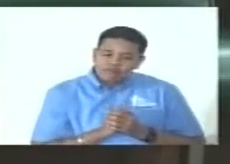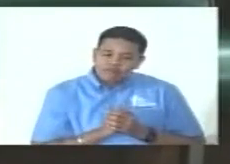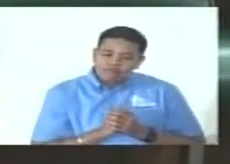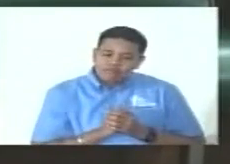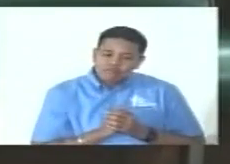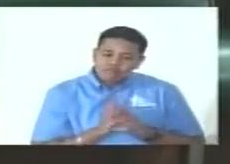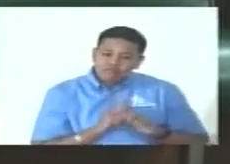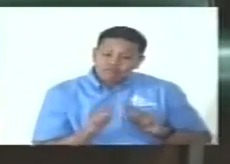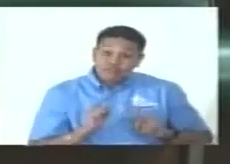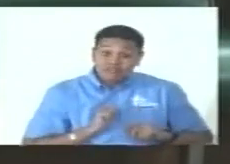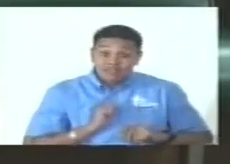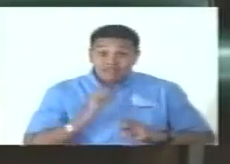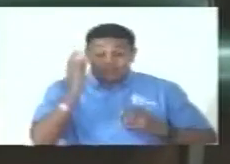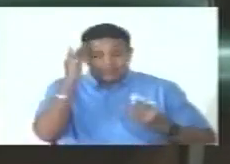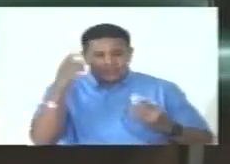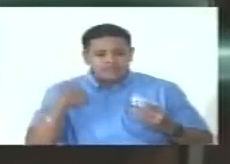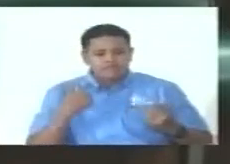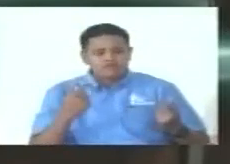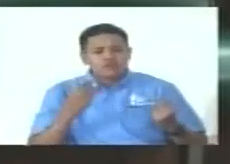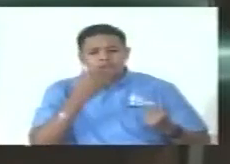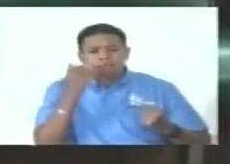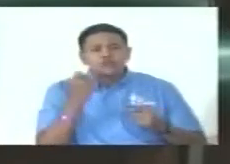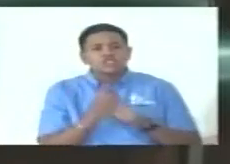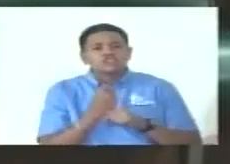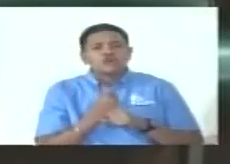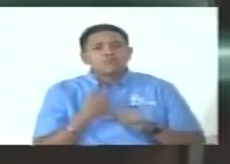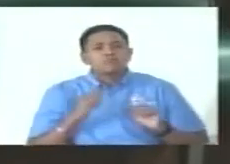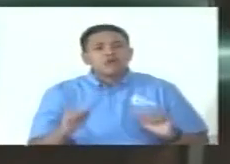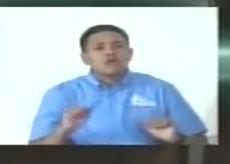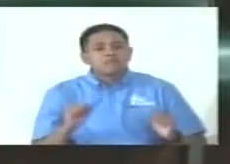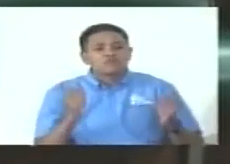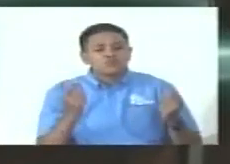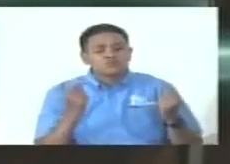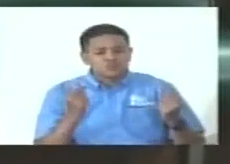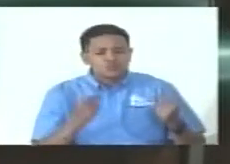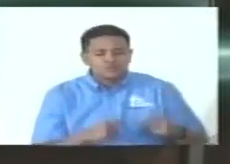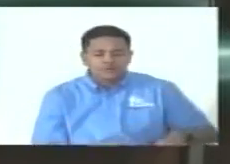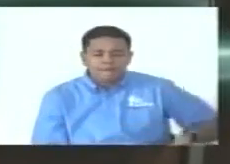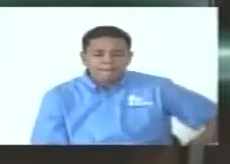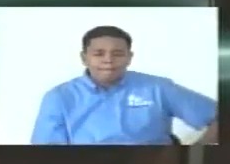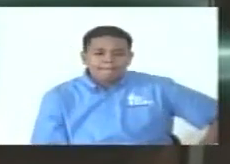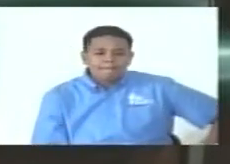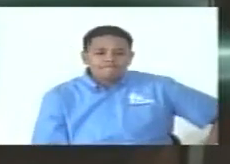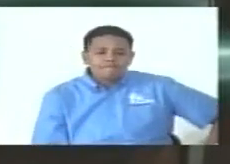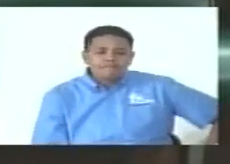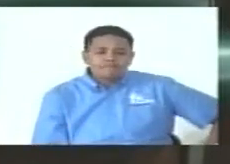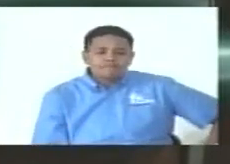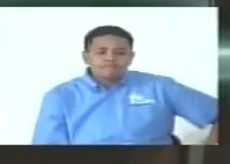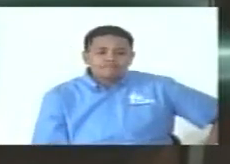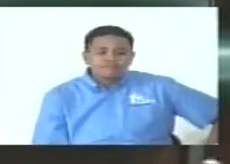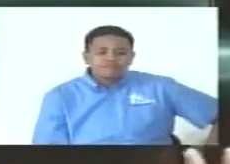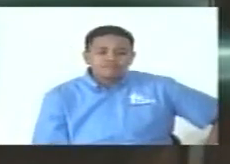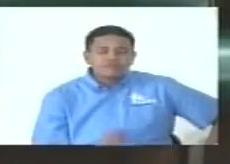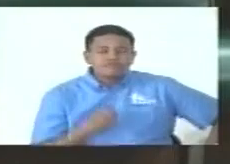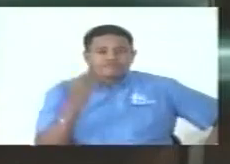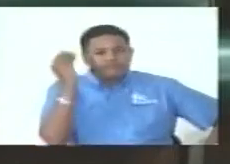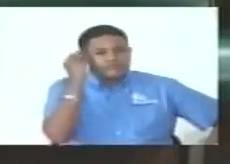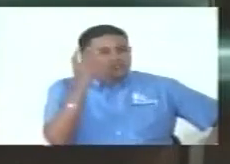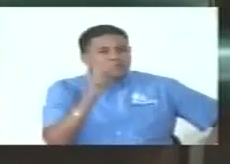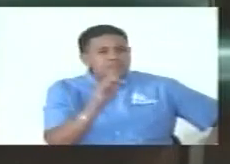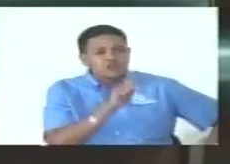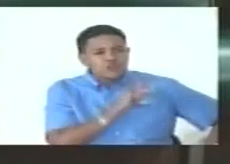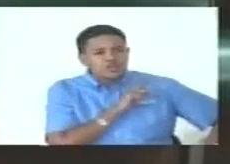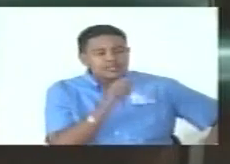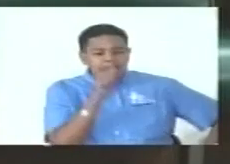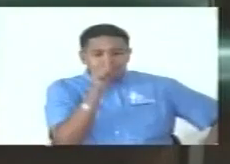best job that we were able to do. And I say personally that the patience